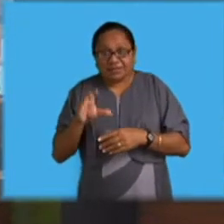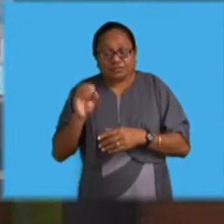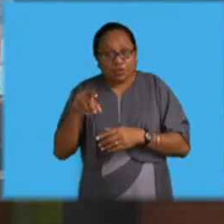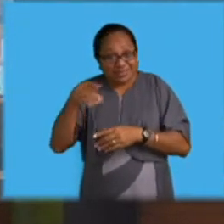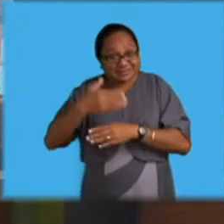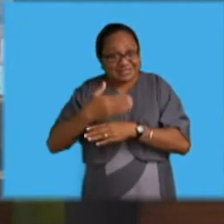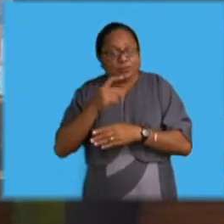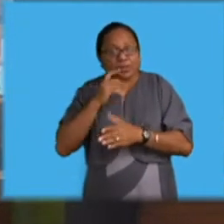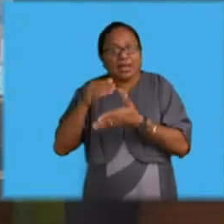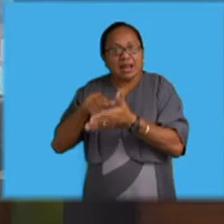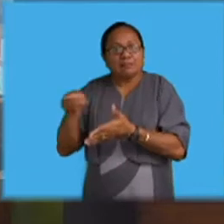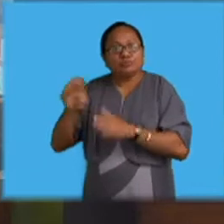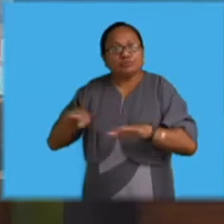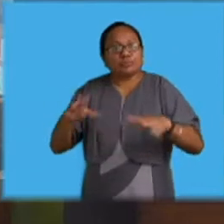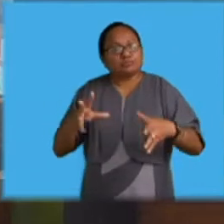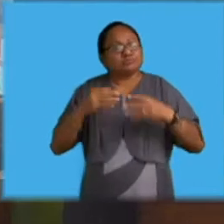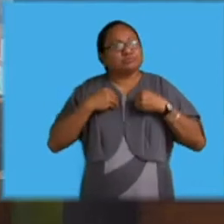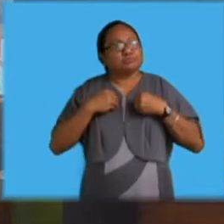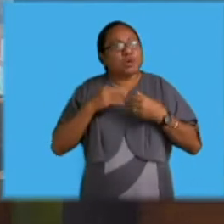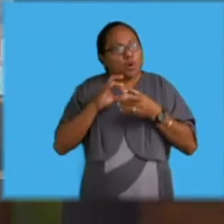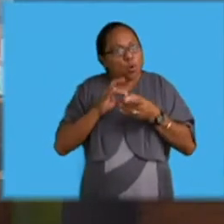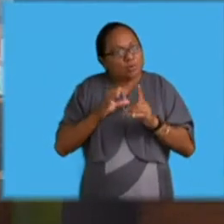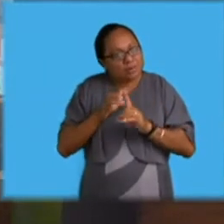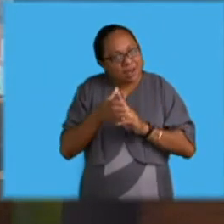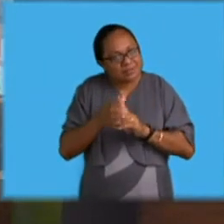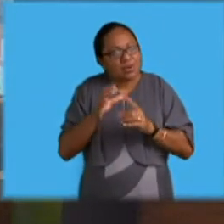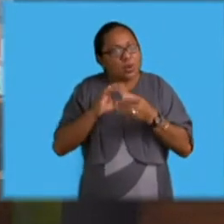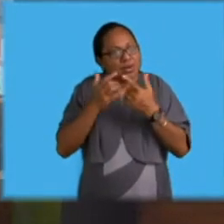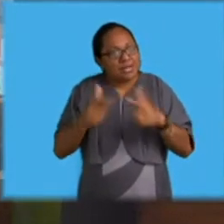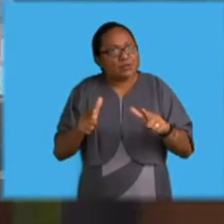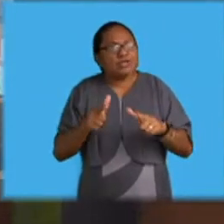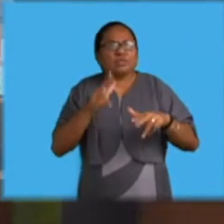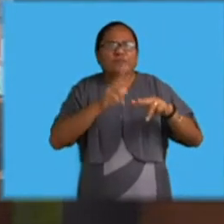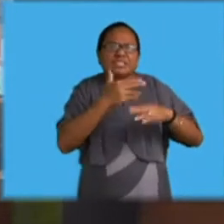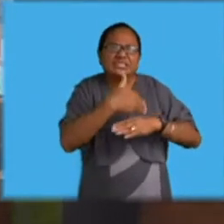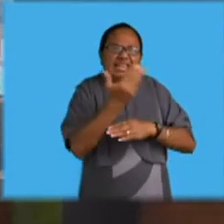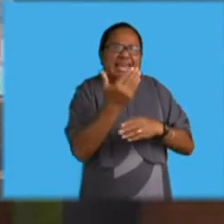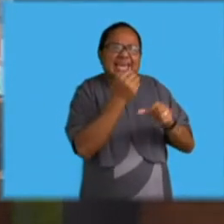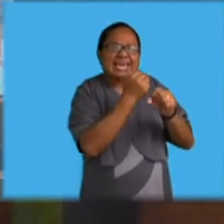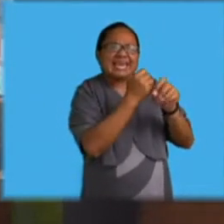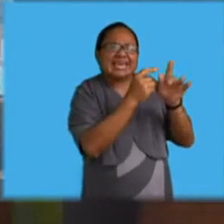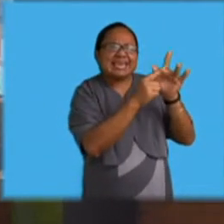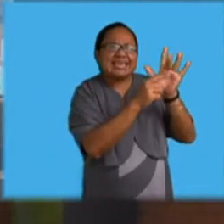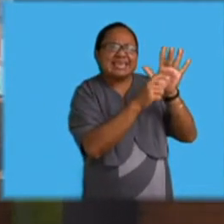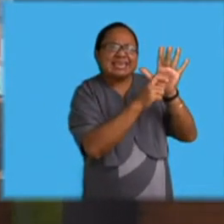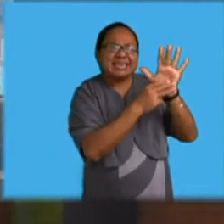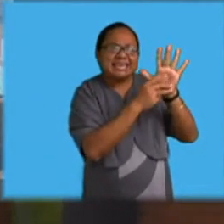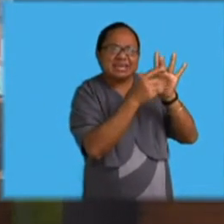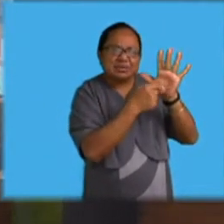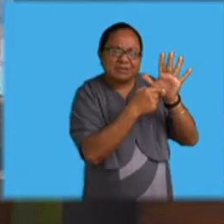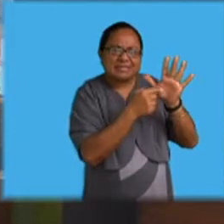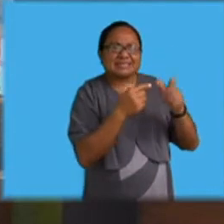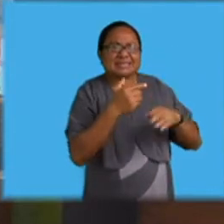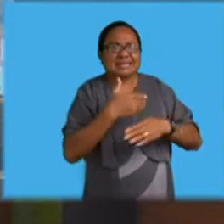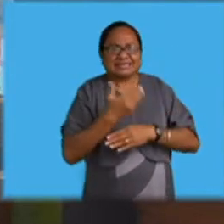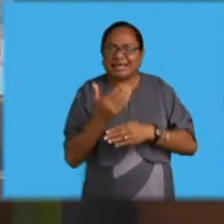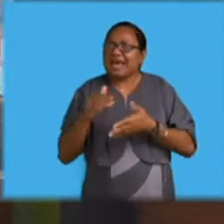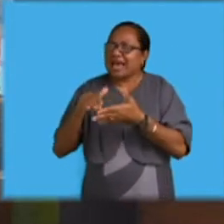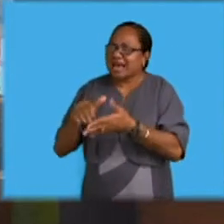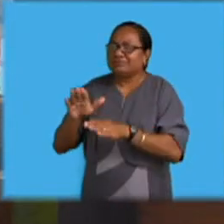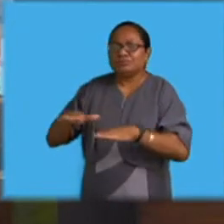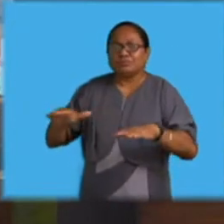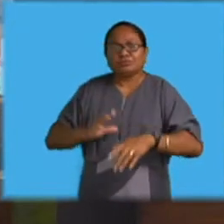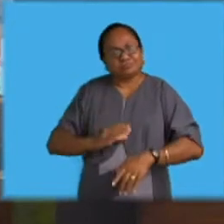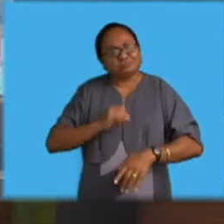to value their culture and rich heritage. Special days like Fiji Day, Gilmid Day invoke a sense of belonging to students and strengthen confidence